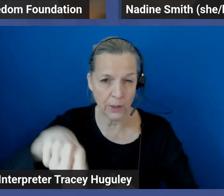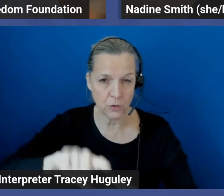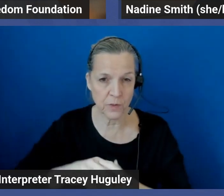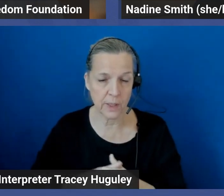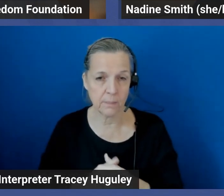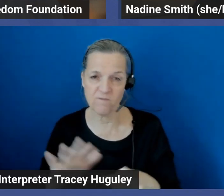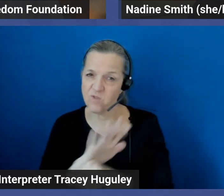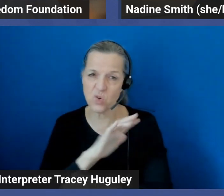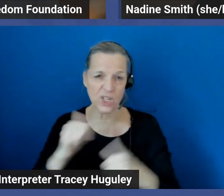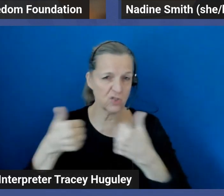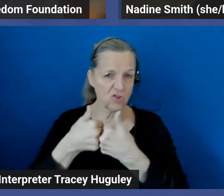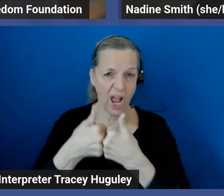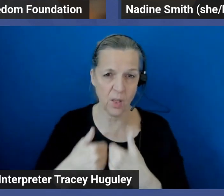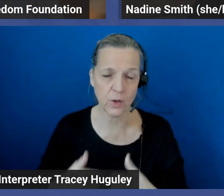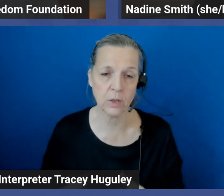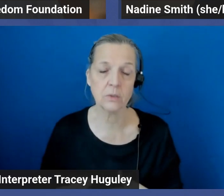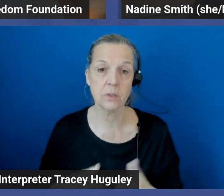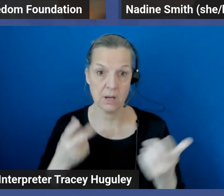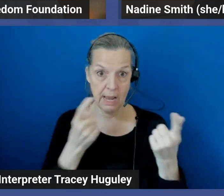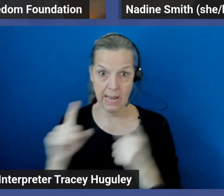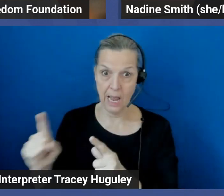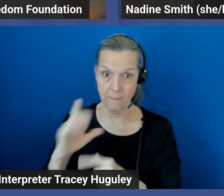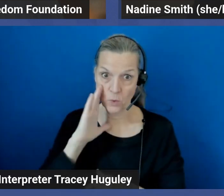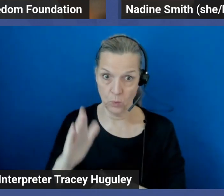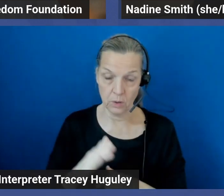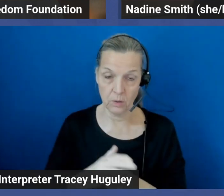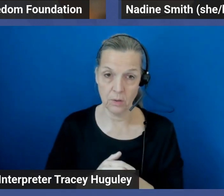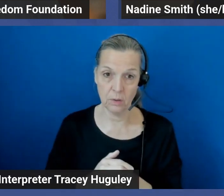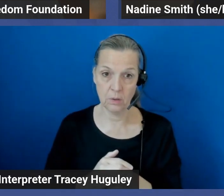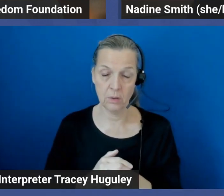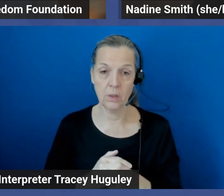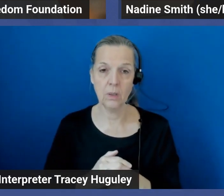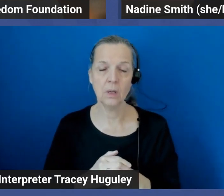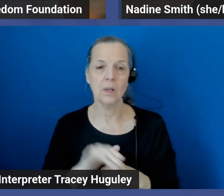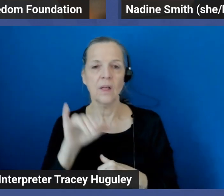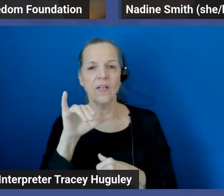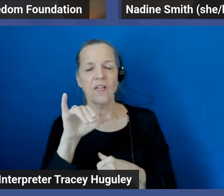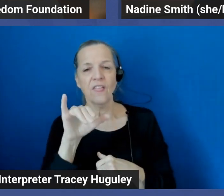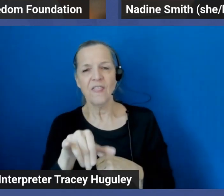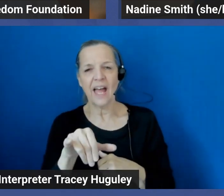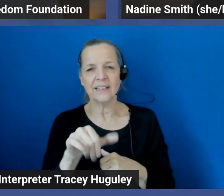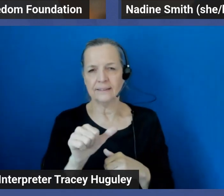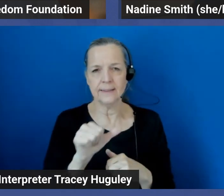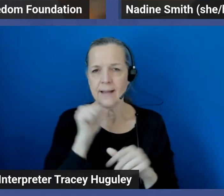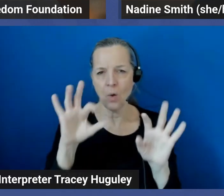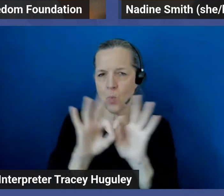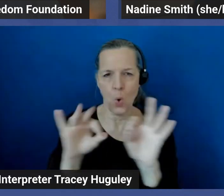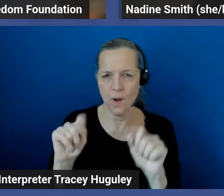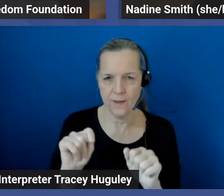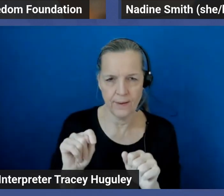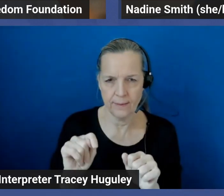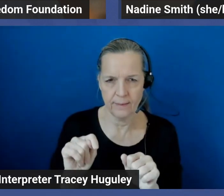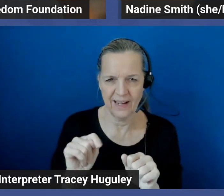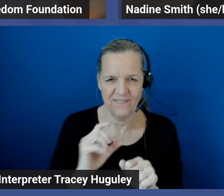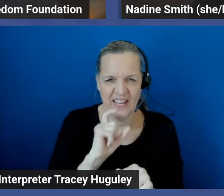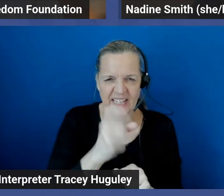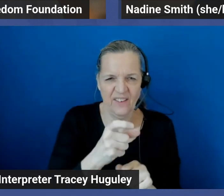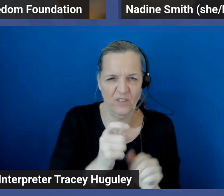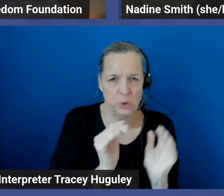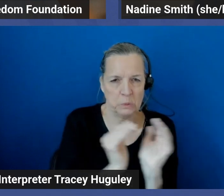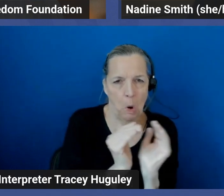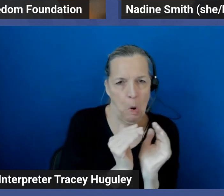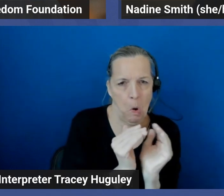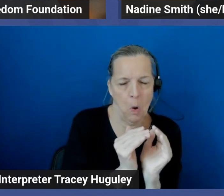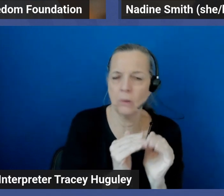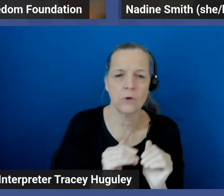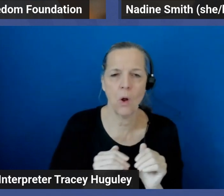to happen. One, it's the squeeze won't be worth the juice, right? That we will gum up the works in a way that they